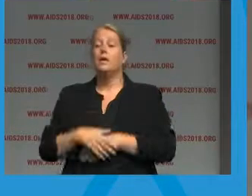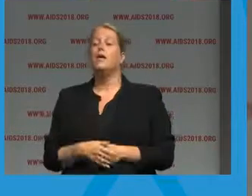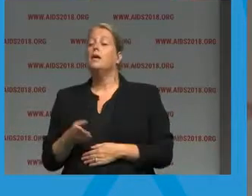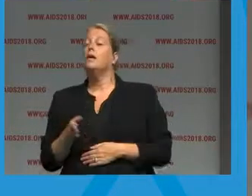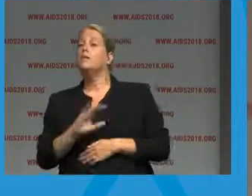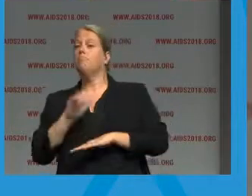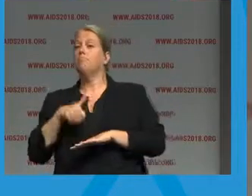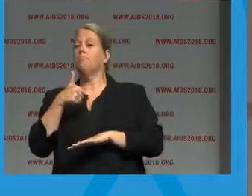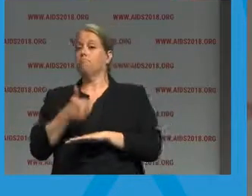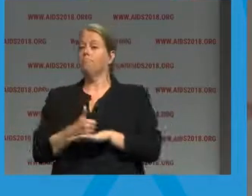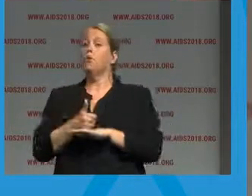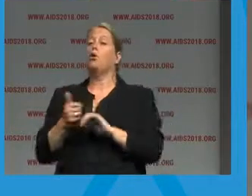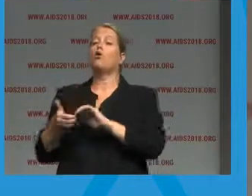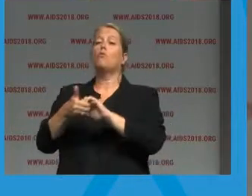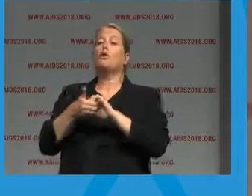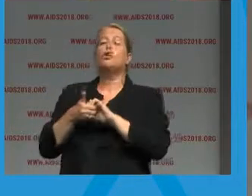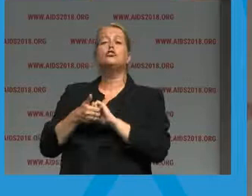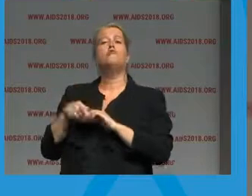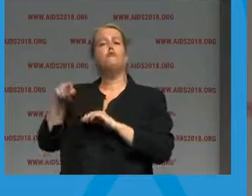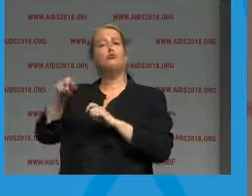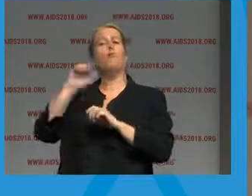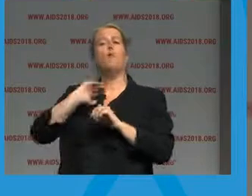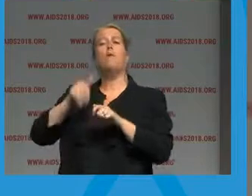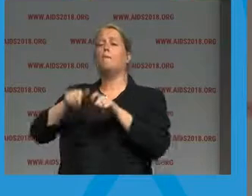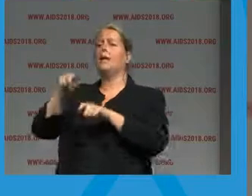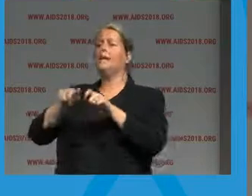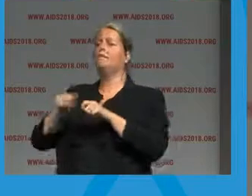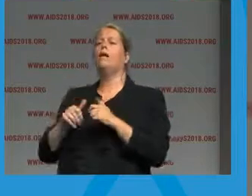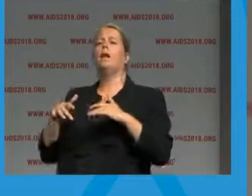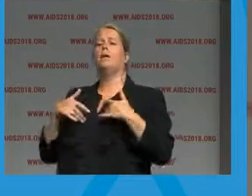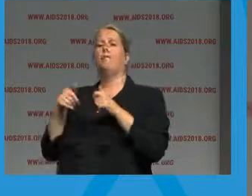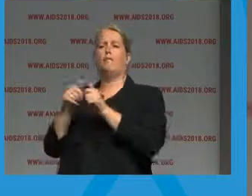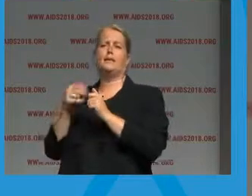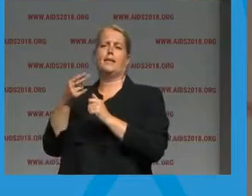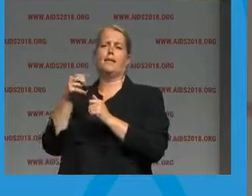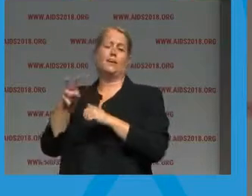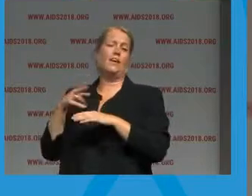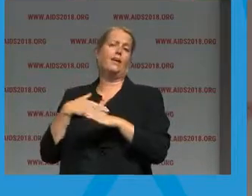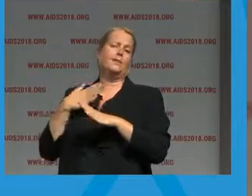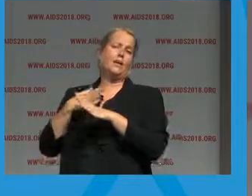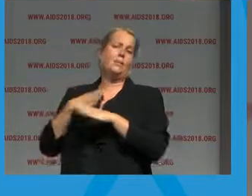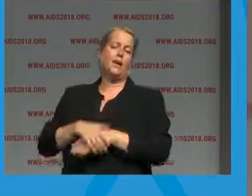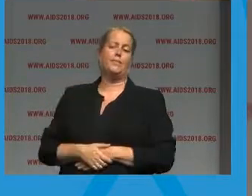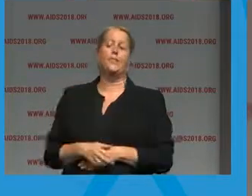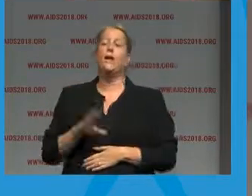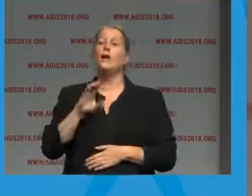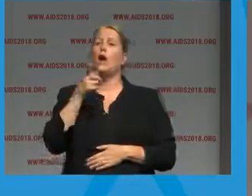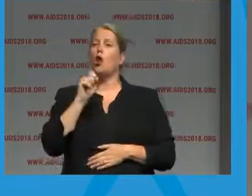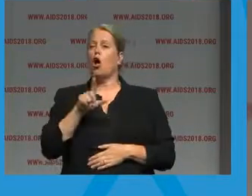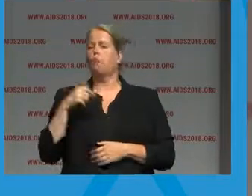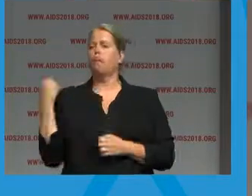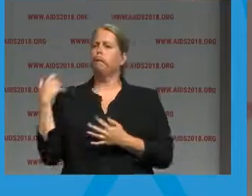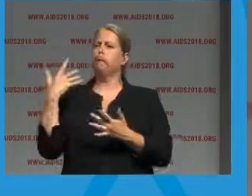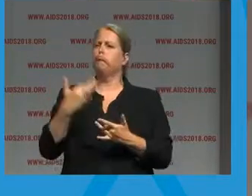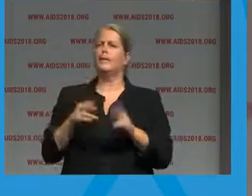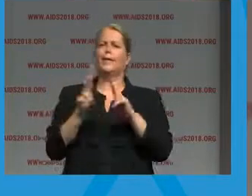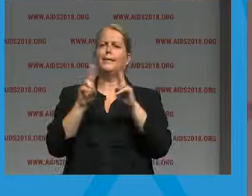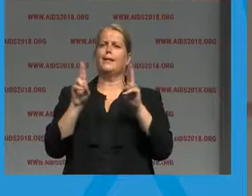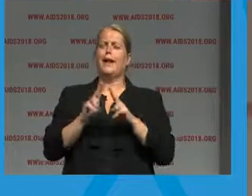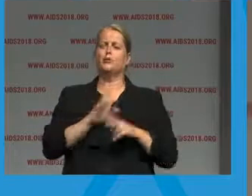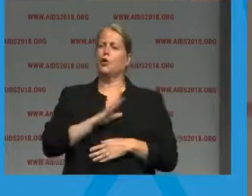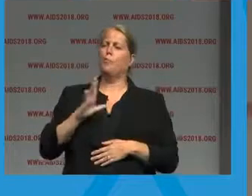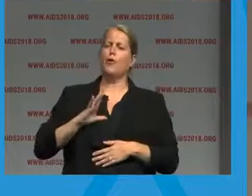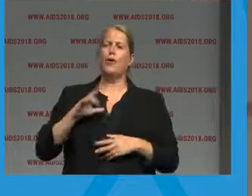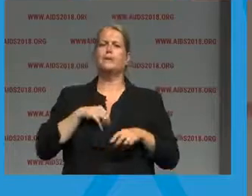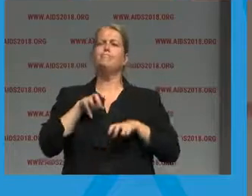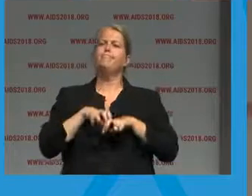of the Coalition of Zambian Women Living with HIV. Carol has had several international executive board positions and is